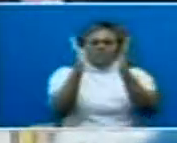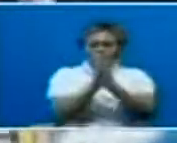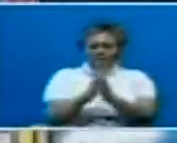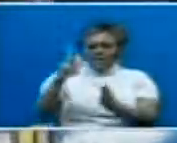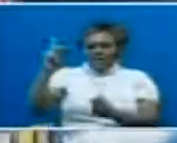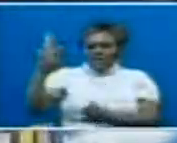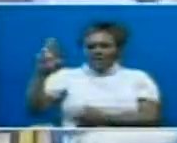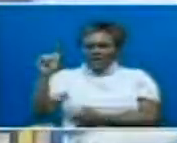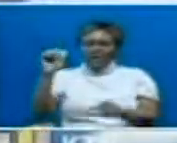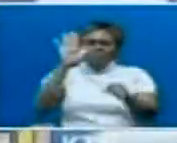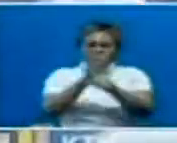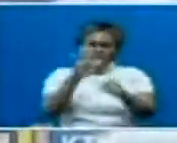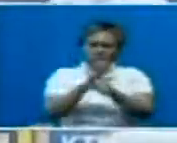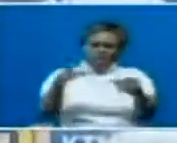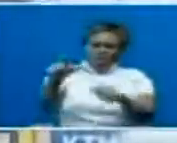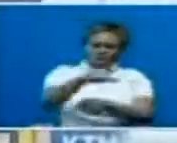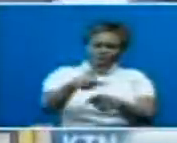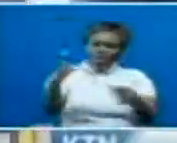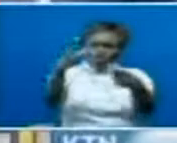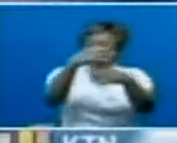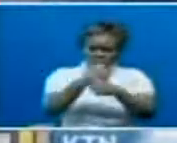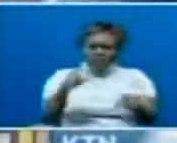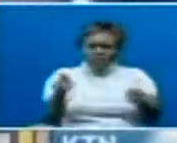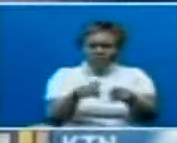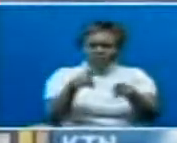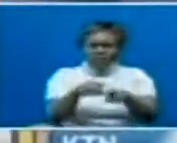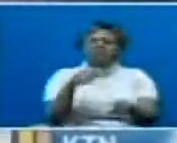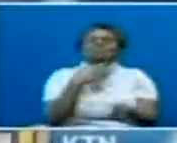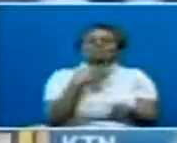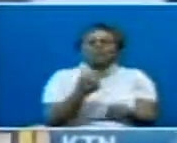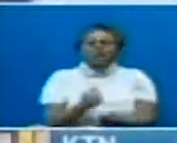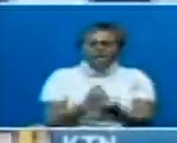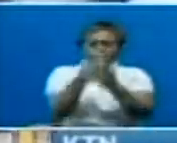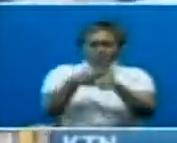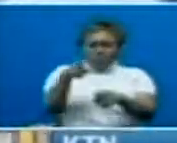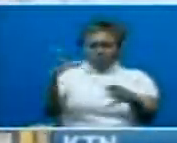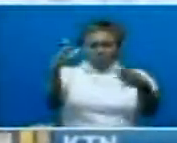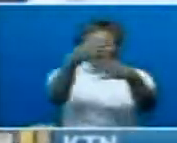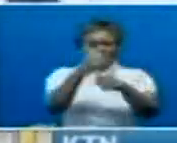Authority are among several other local companies that have also hired the firm in recent months.